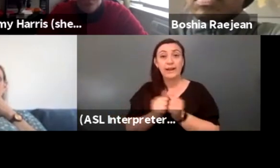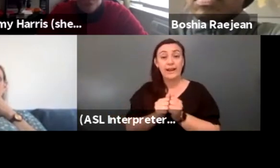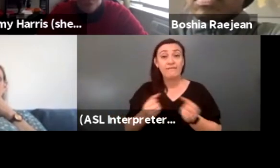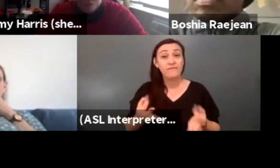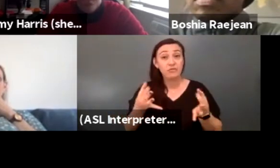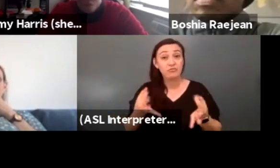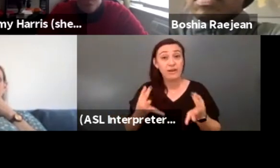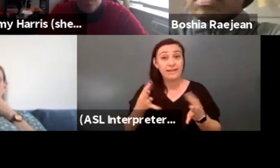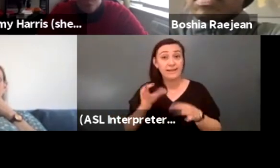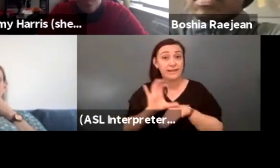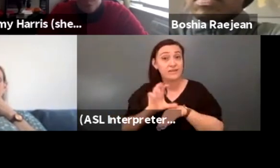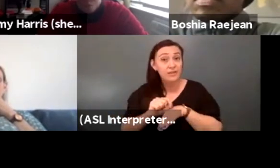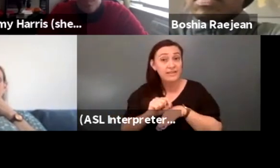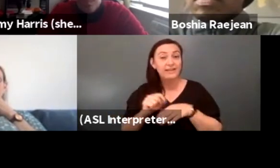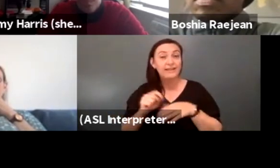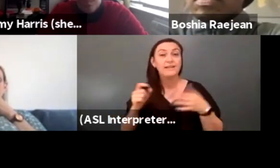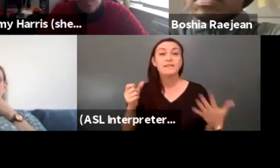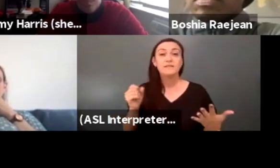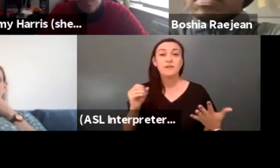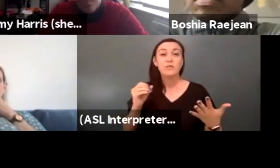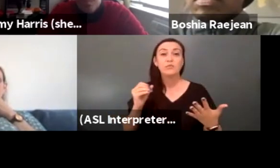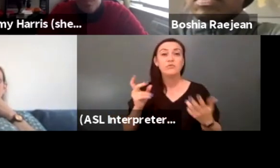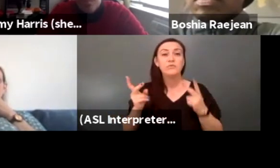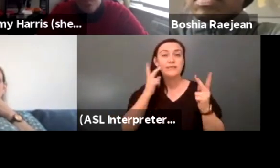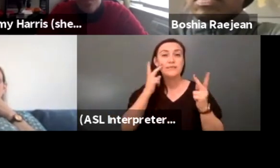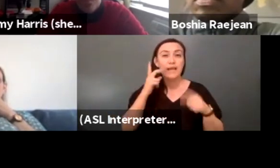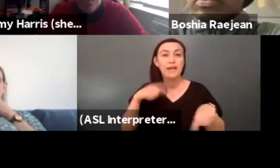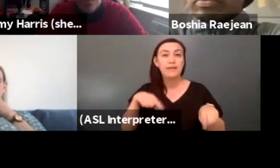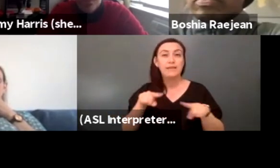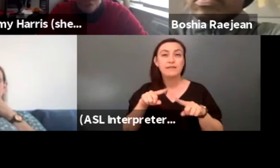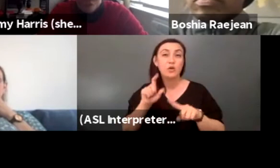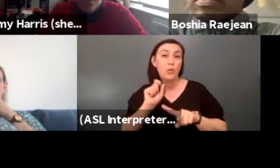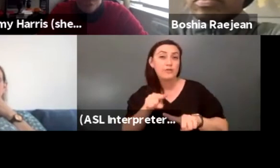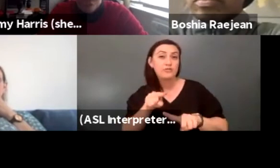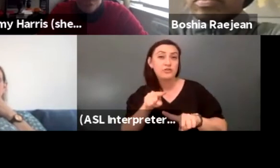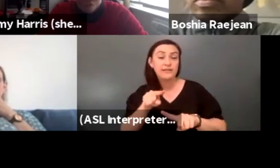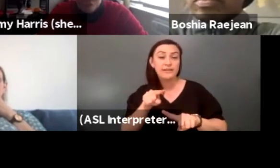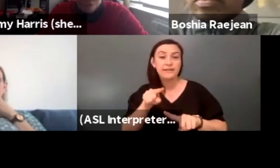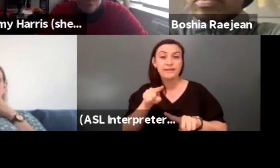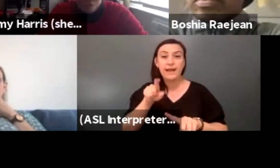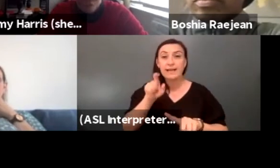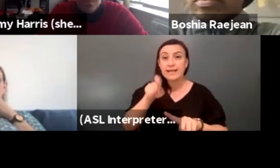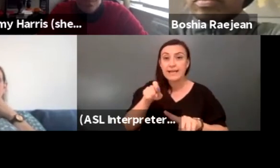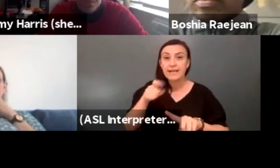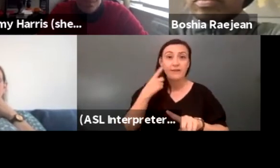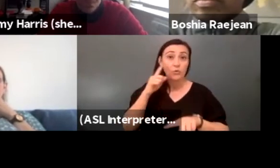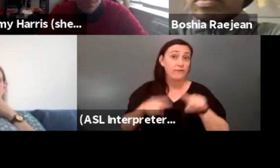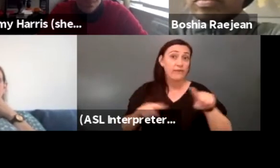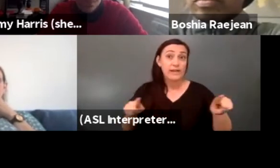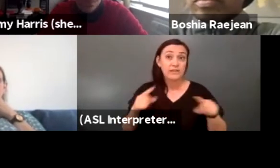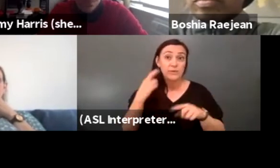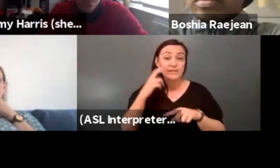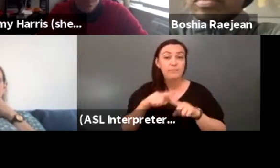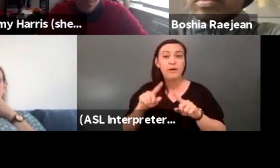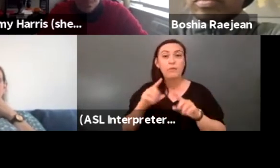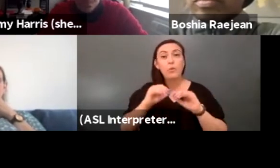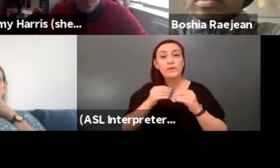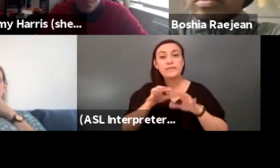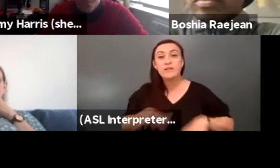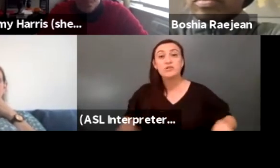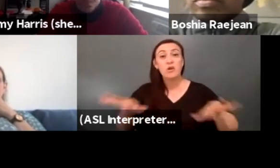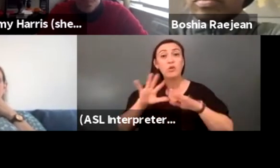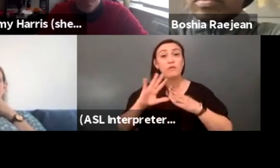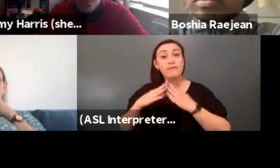consulting, and so seeing this question and need arise for a variety of reasons, but with organizations all over the